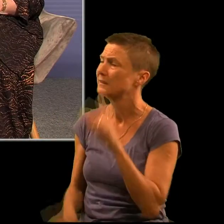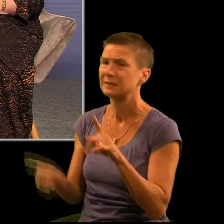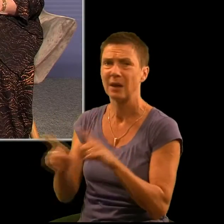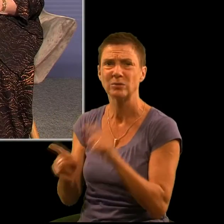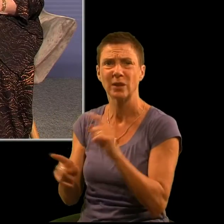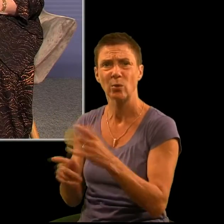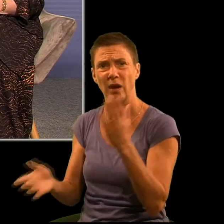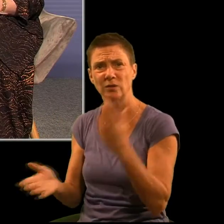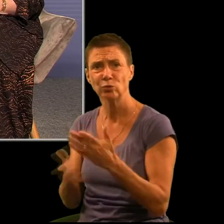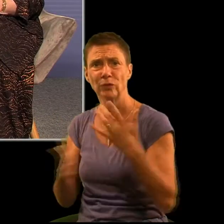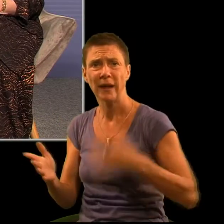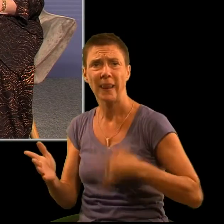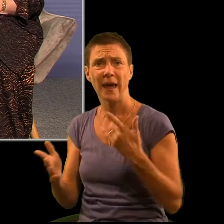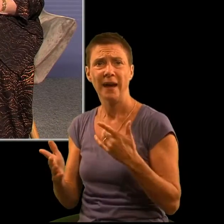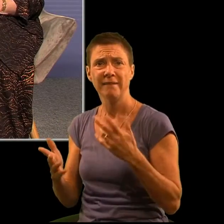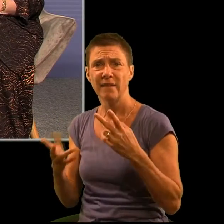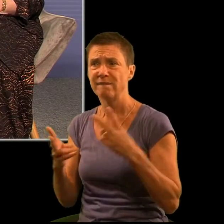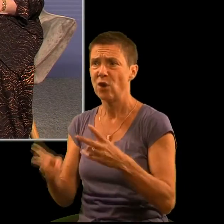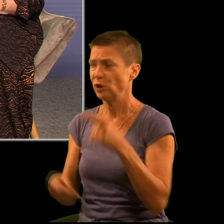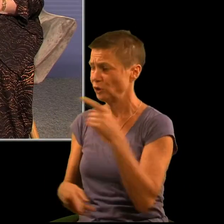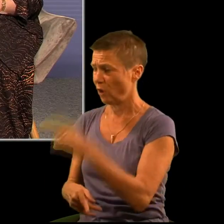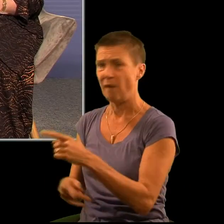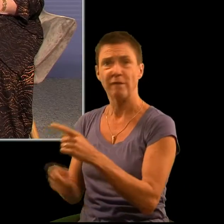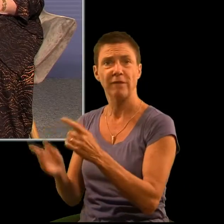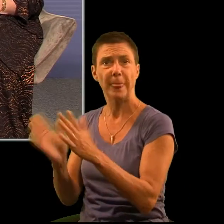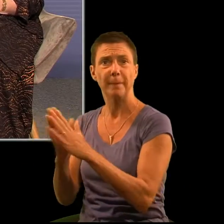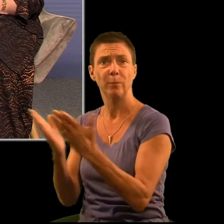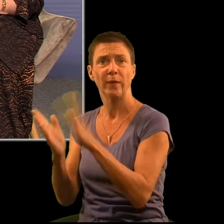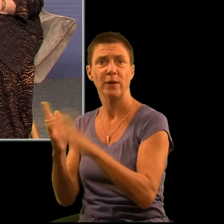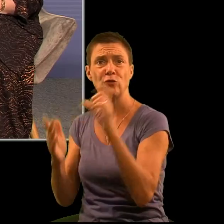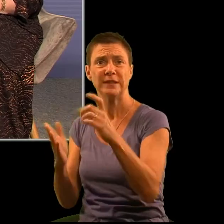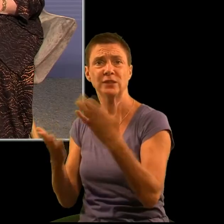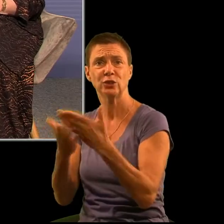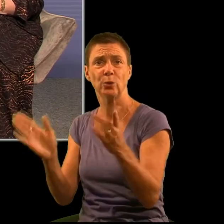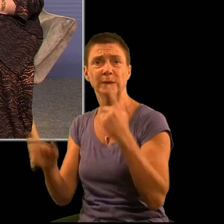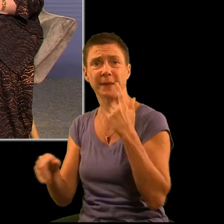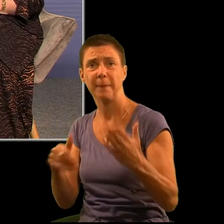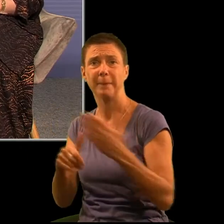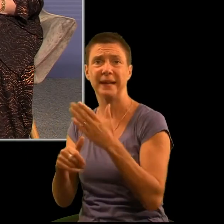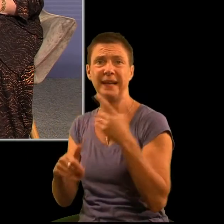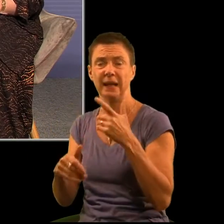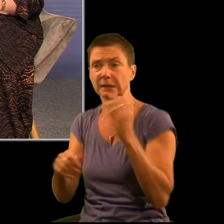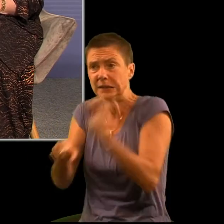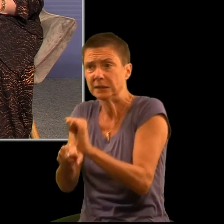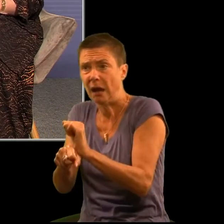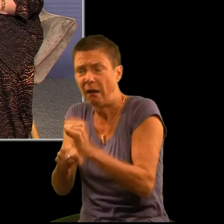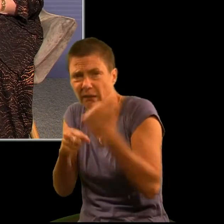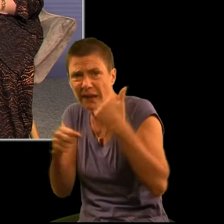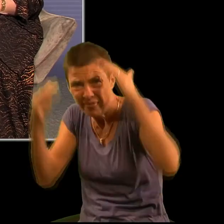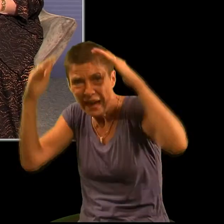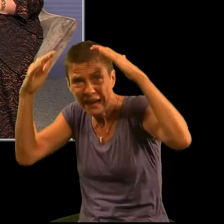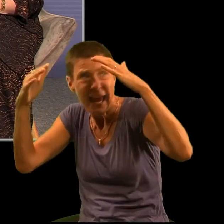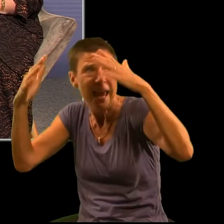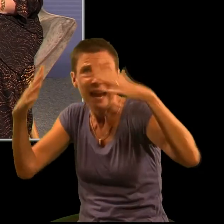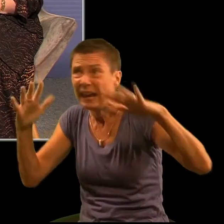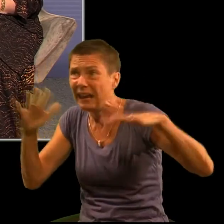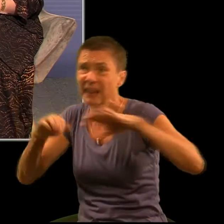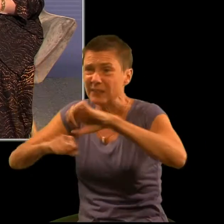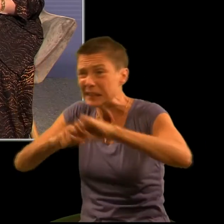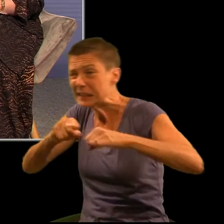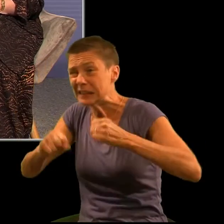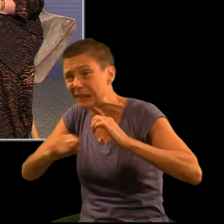of that illustration that Cressida showed us at the very beginning. Have you stuck in that cave, Hovey? I know, it was hugely triggering.